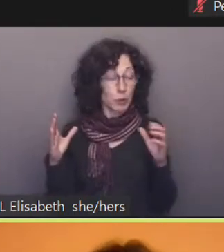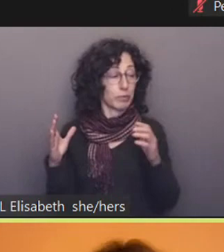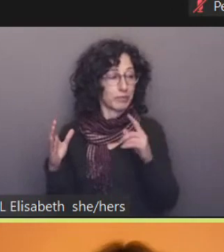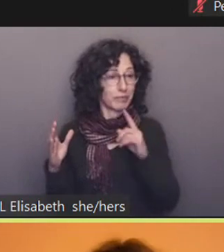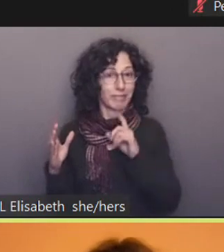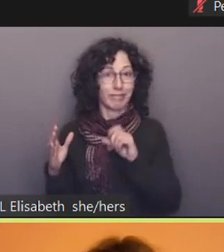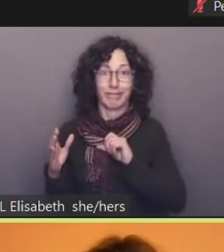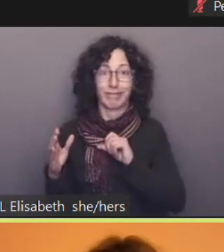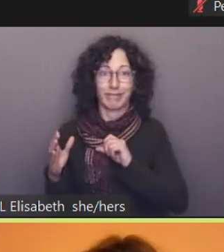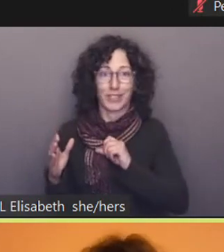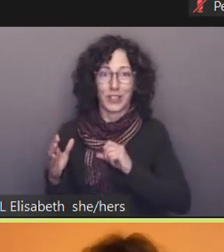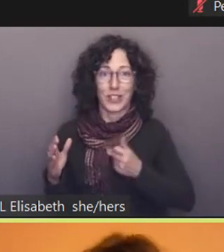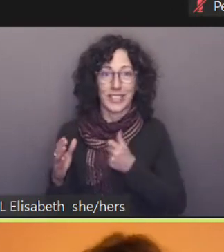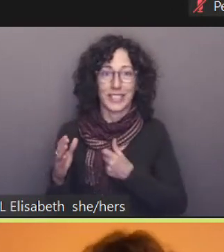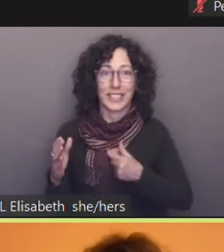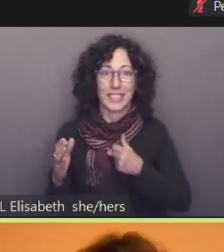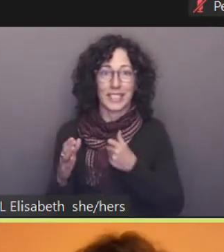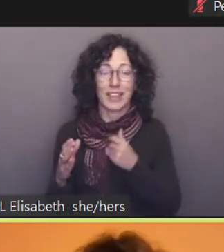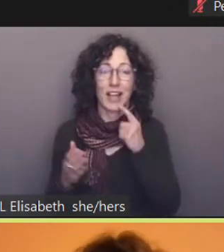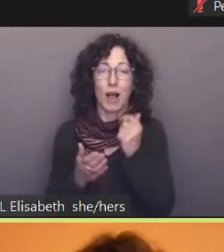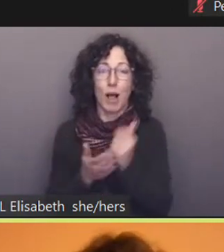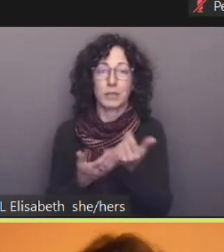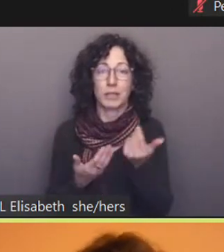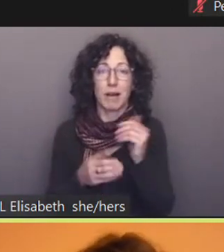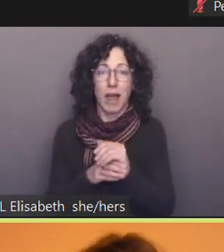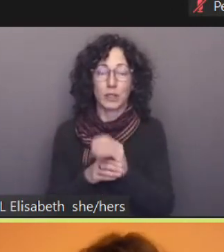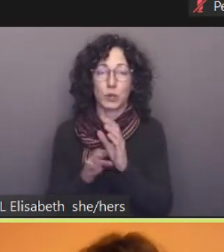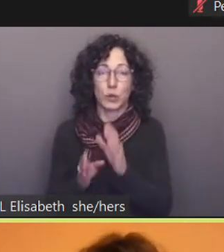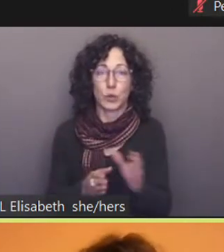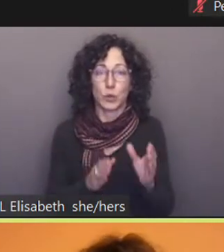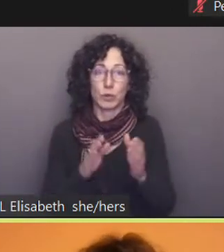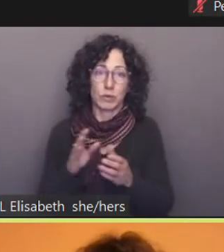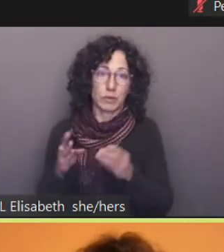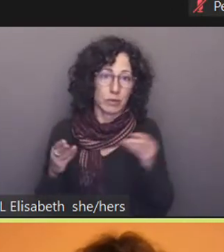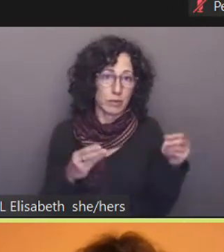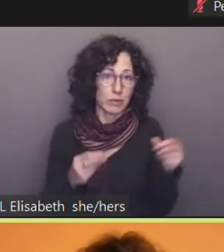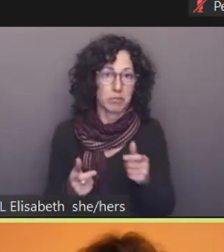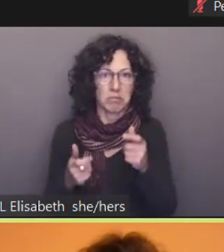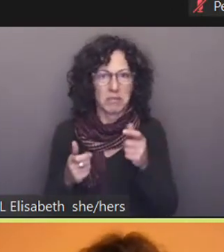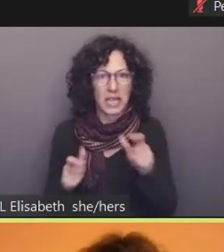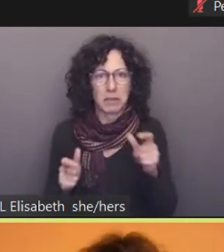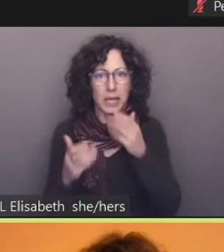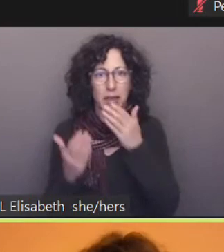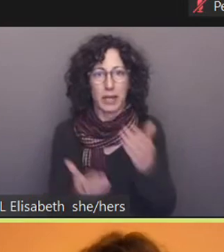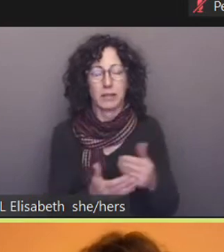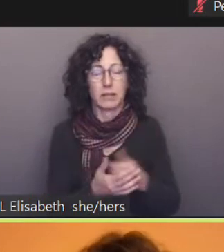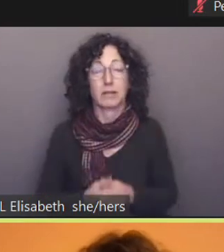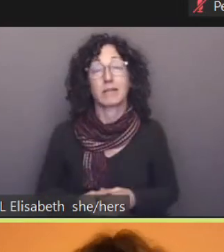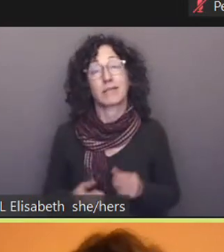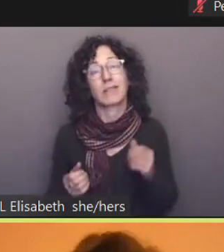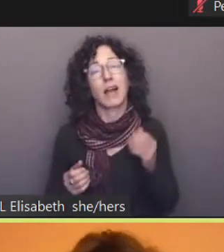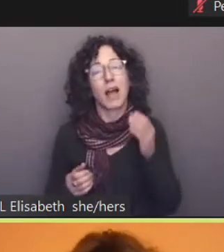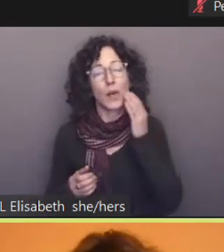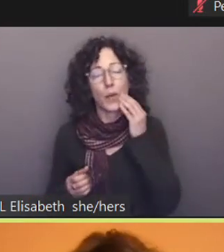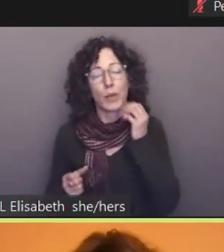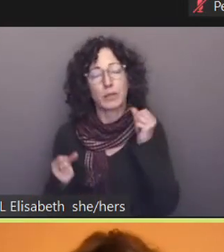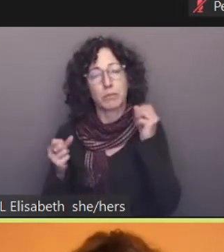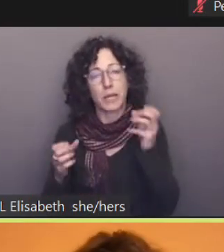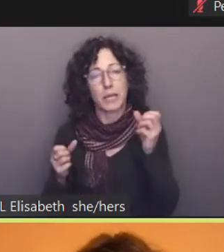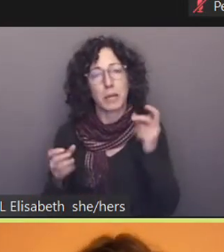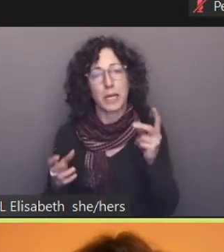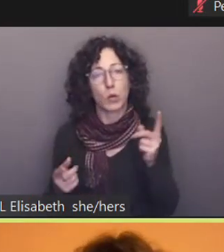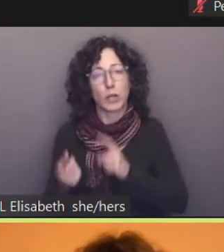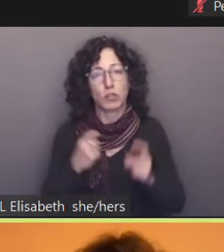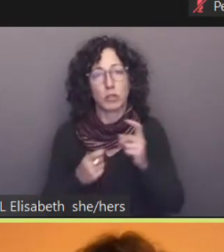that helped to make tonight run smoothly. It was a major thank you. We know there are so many more questions that we had time to